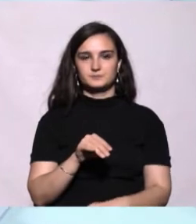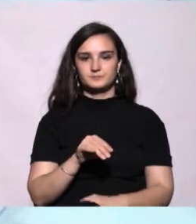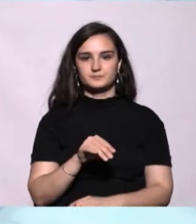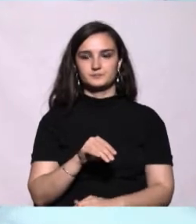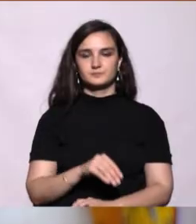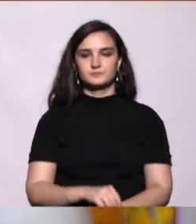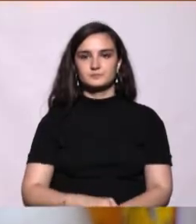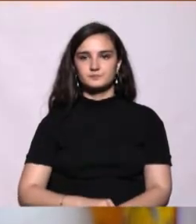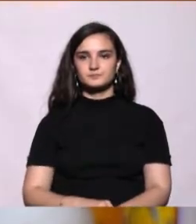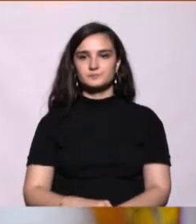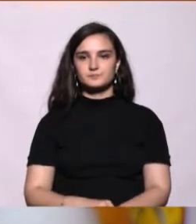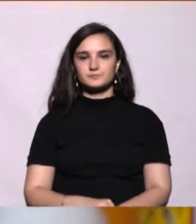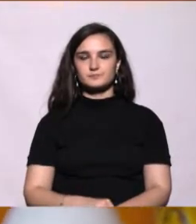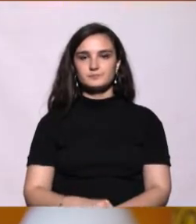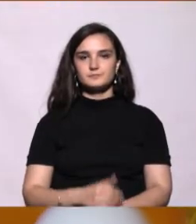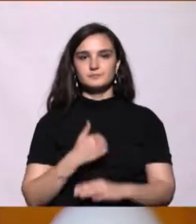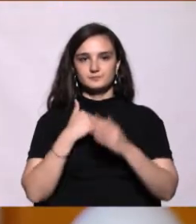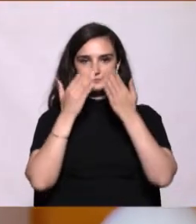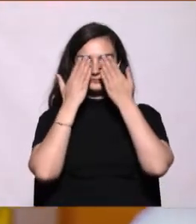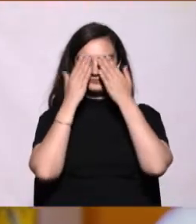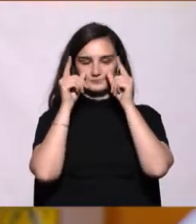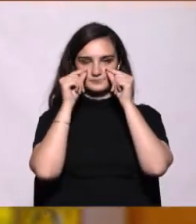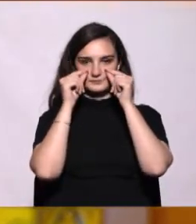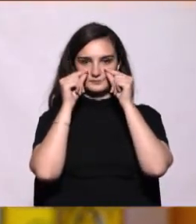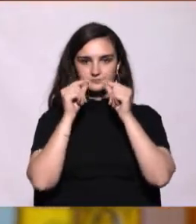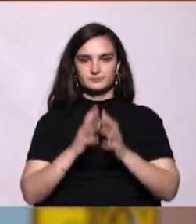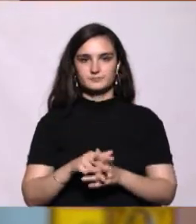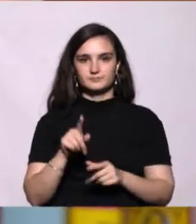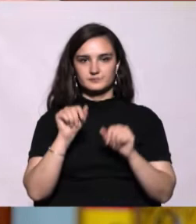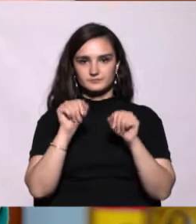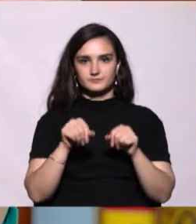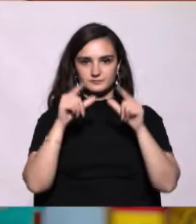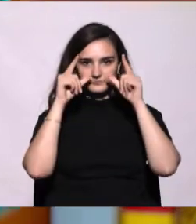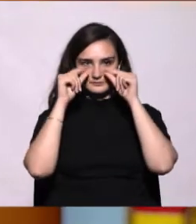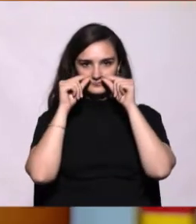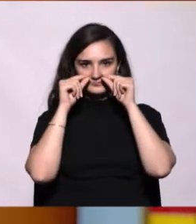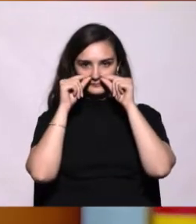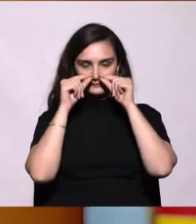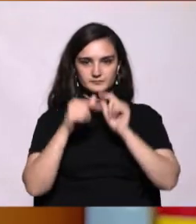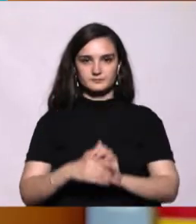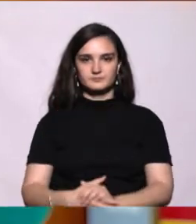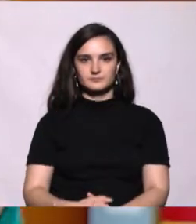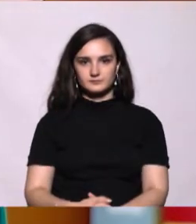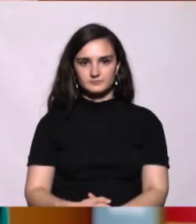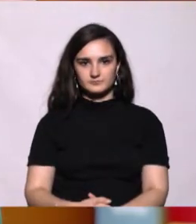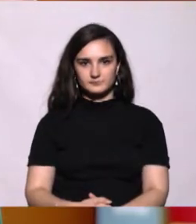this. I will close my eyes. You can also close your eyes.